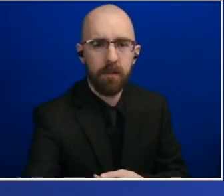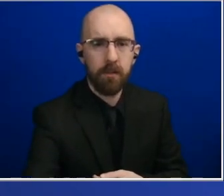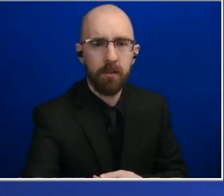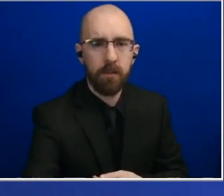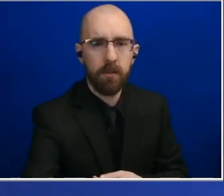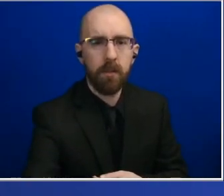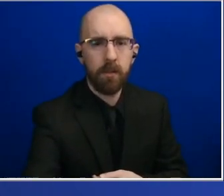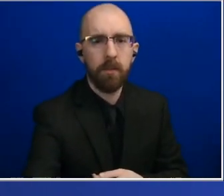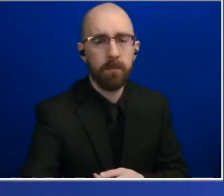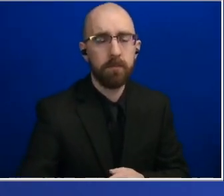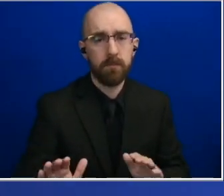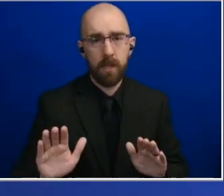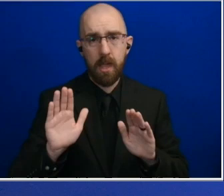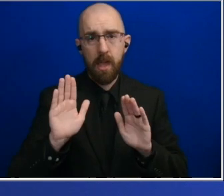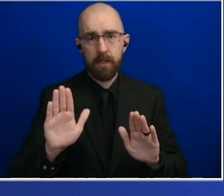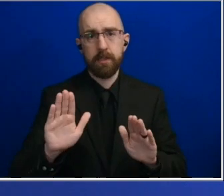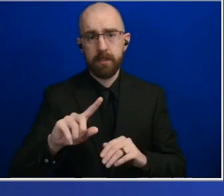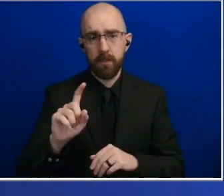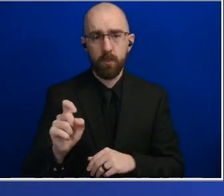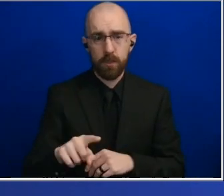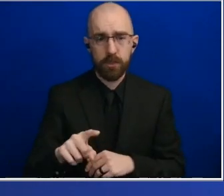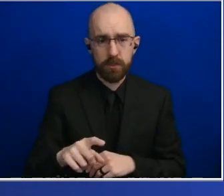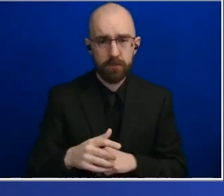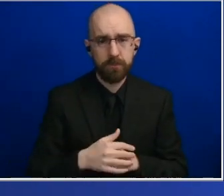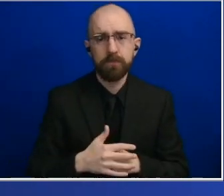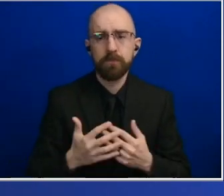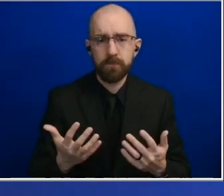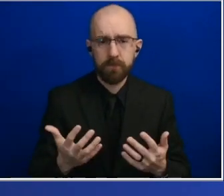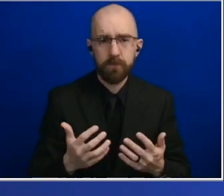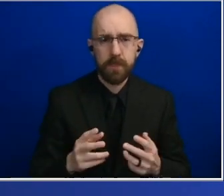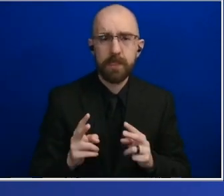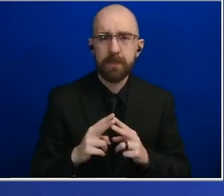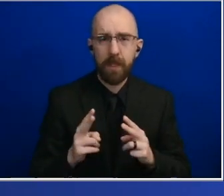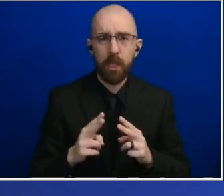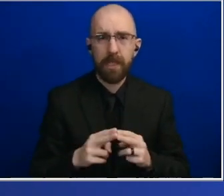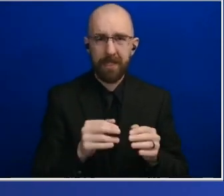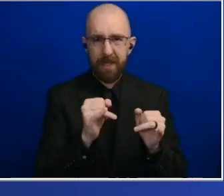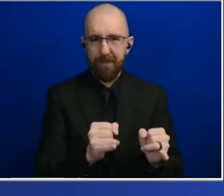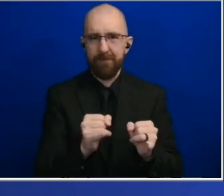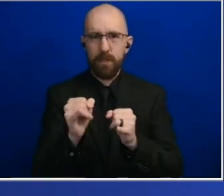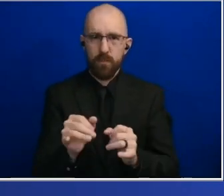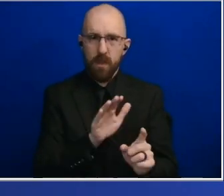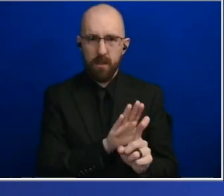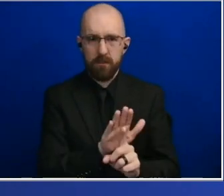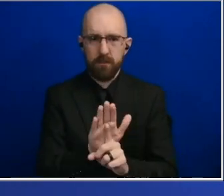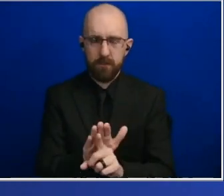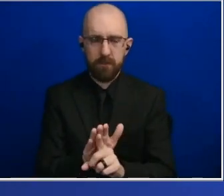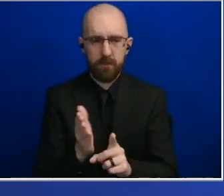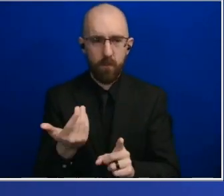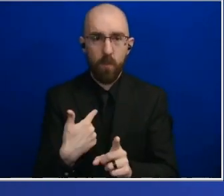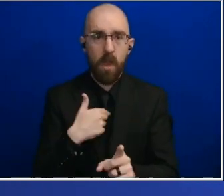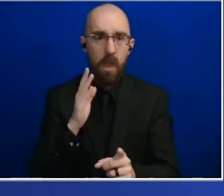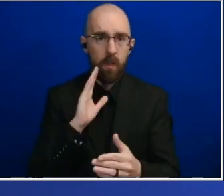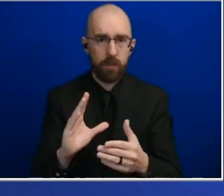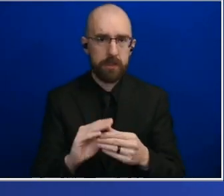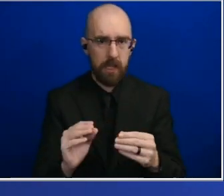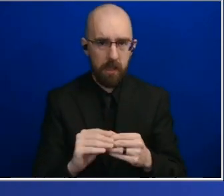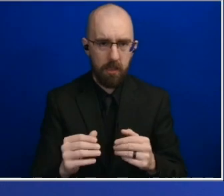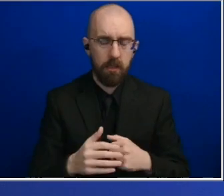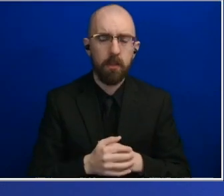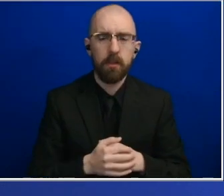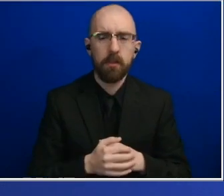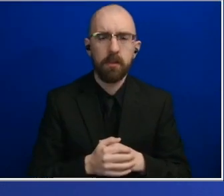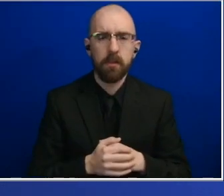Excellent question. It is very individualized, is what I would say. There are